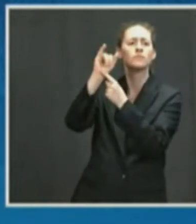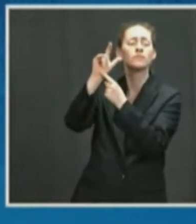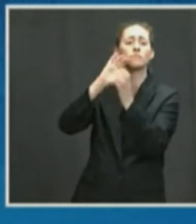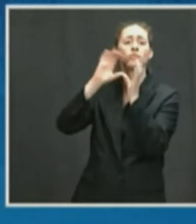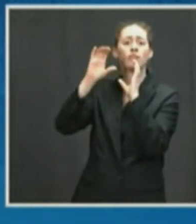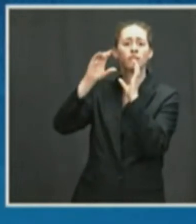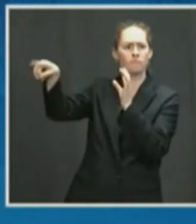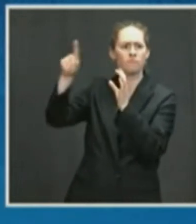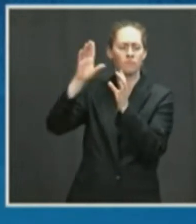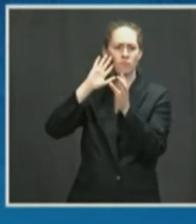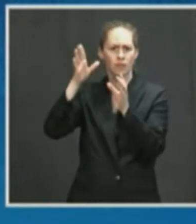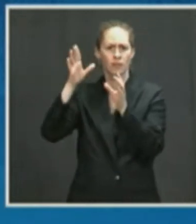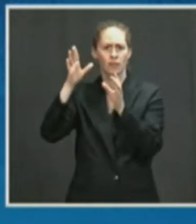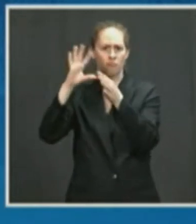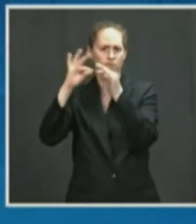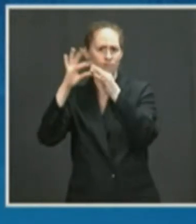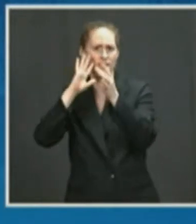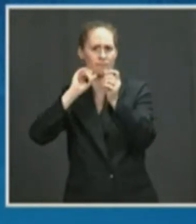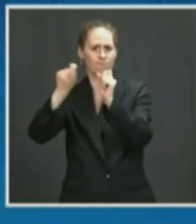us.